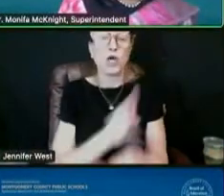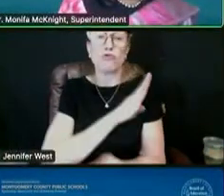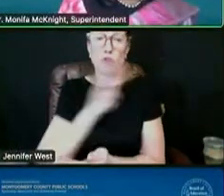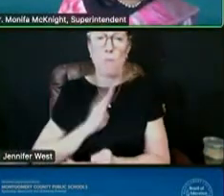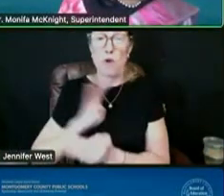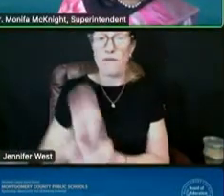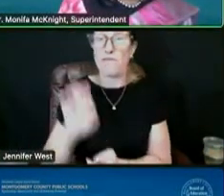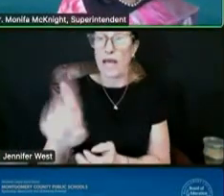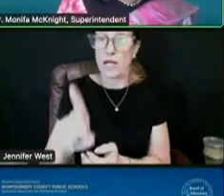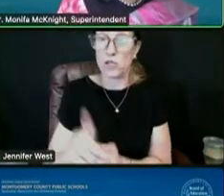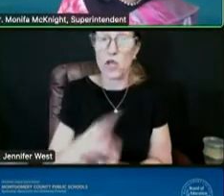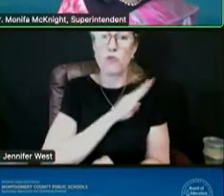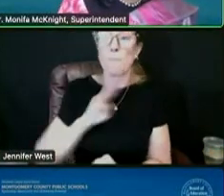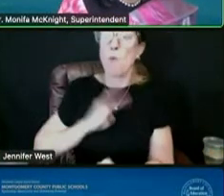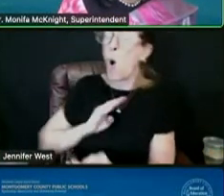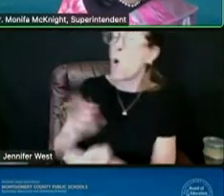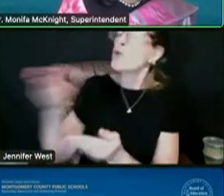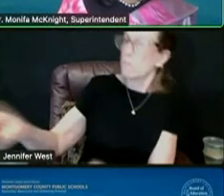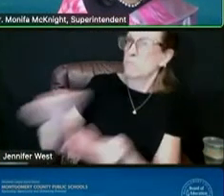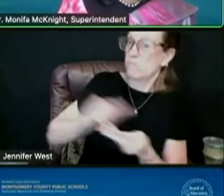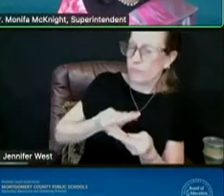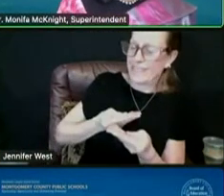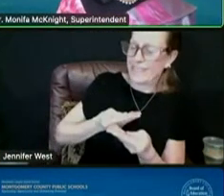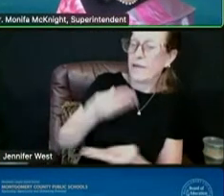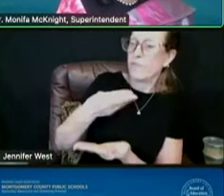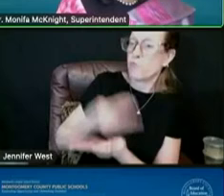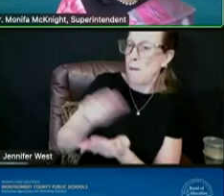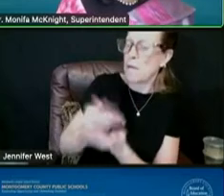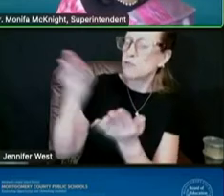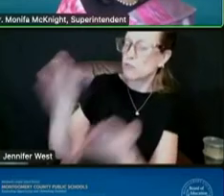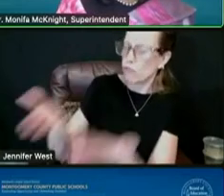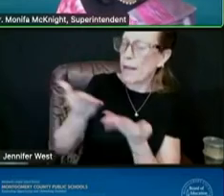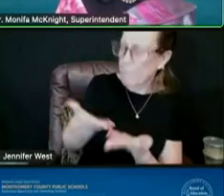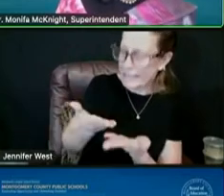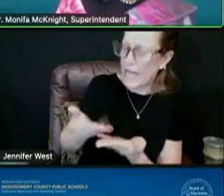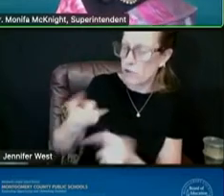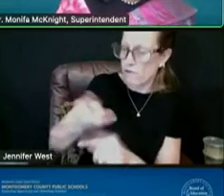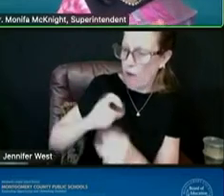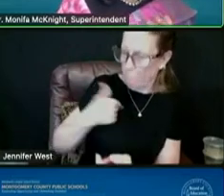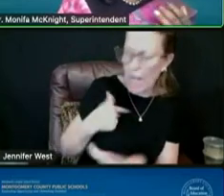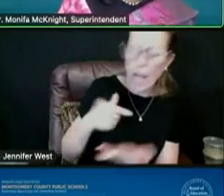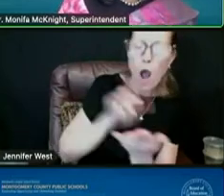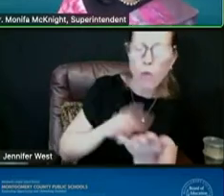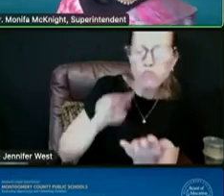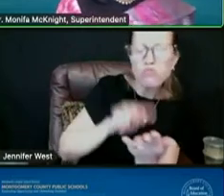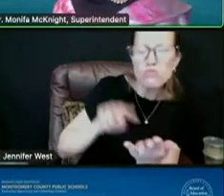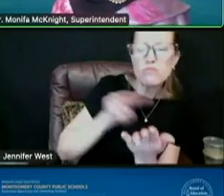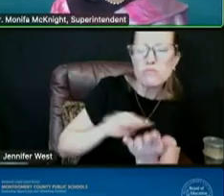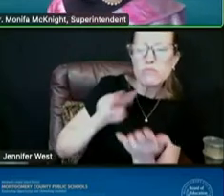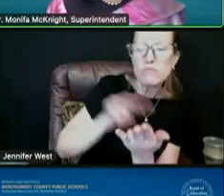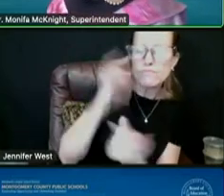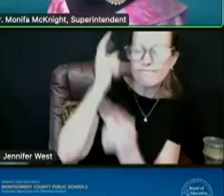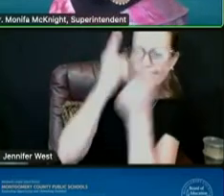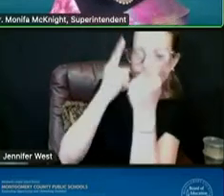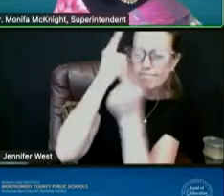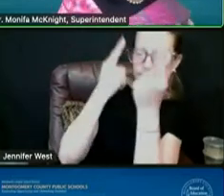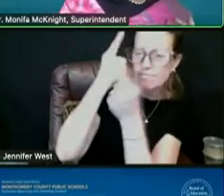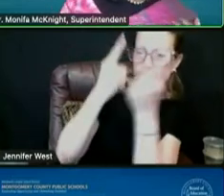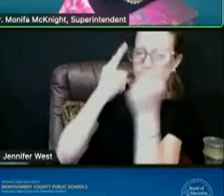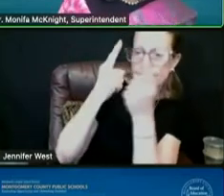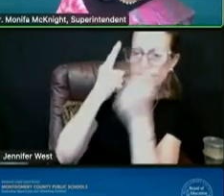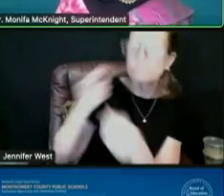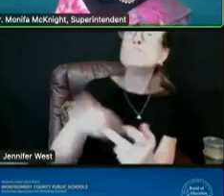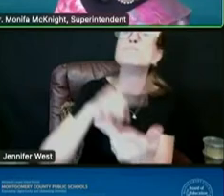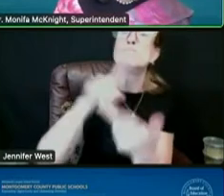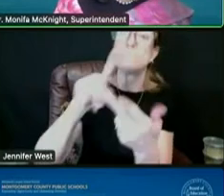my recommendations, but then they're also going to take some time to hear from the public. And after the board has taken some time to hear from the public,